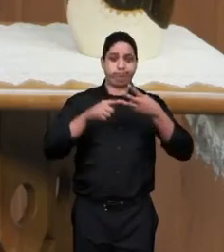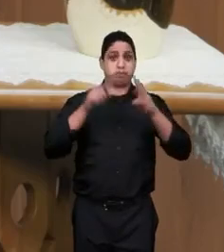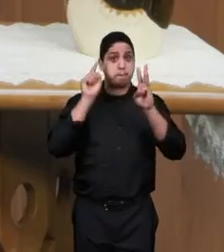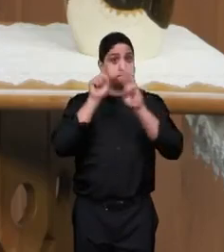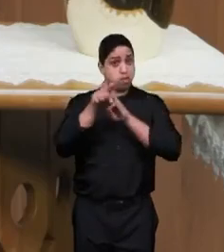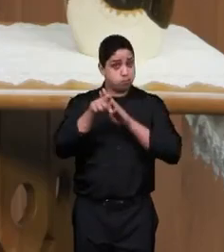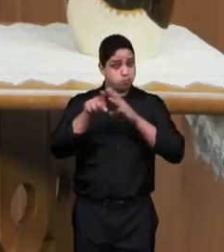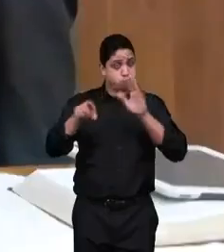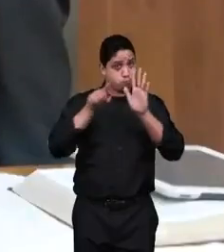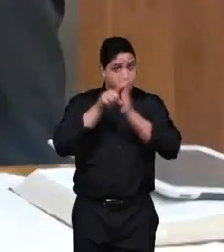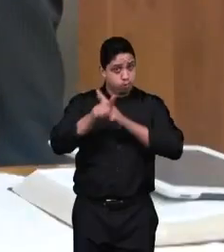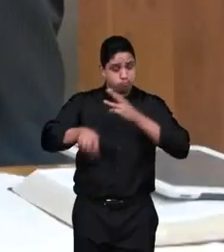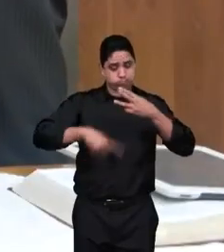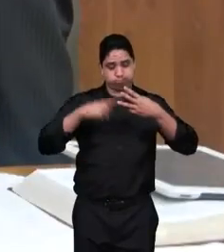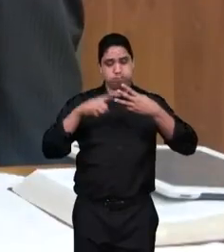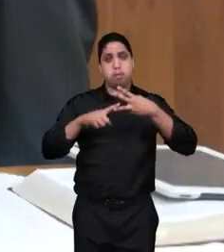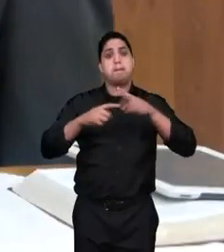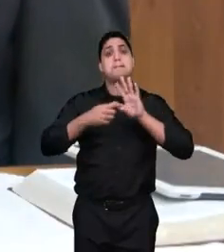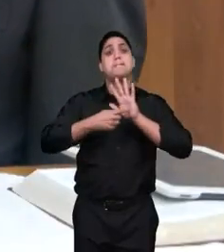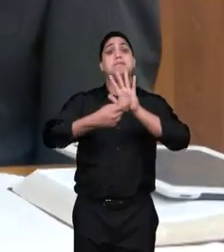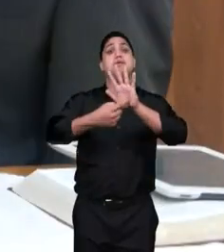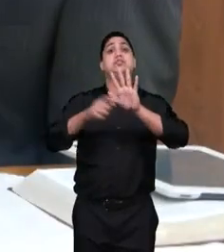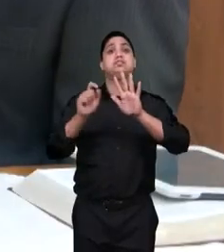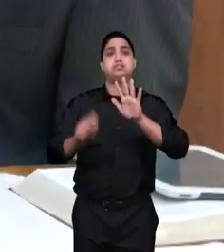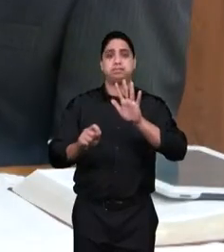question. Let's look at the third question that says,